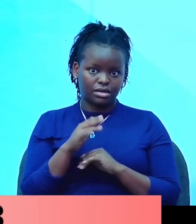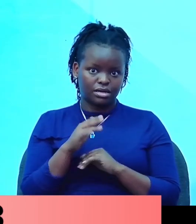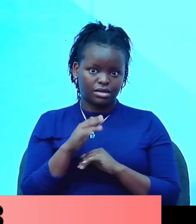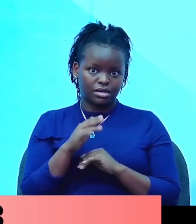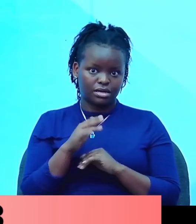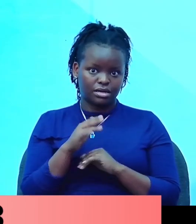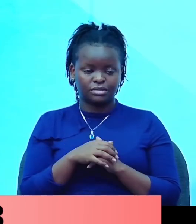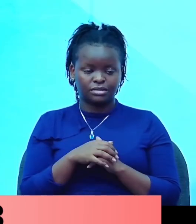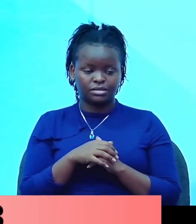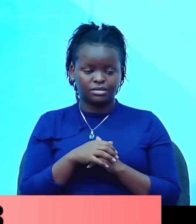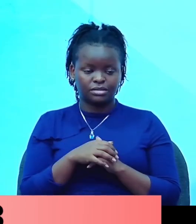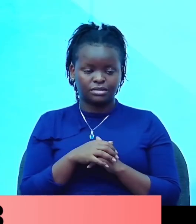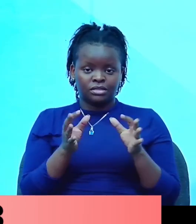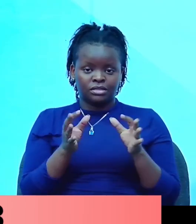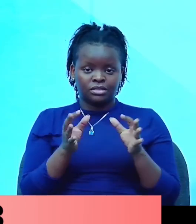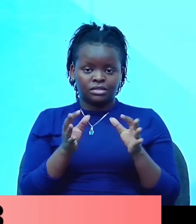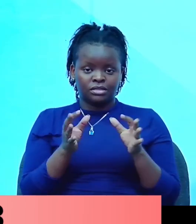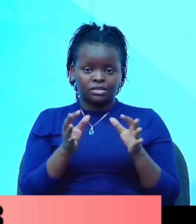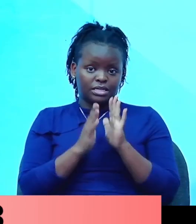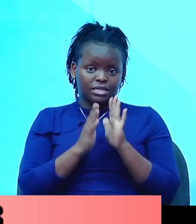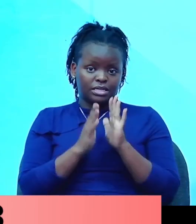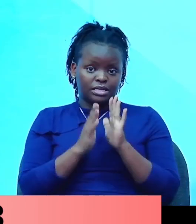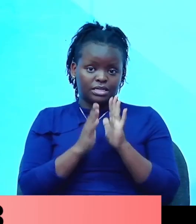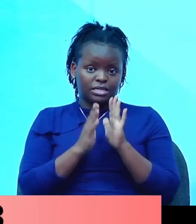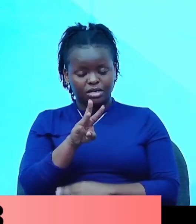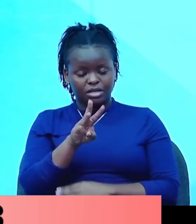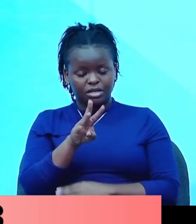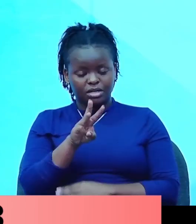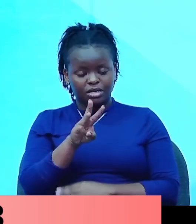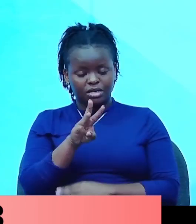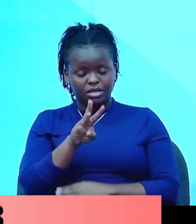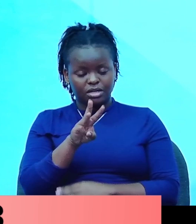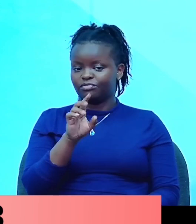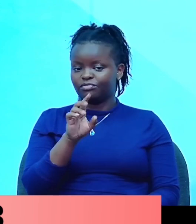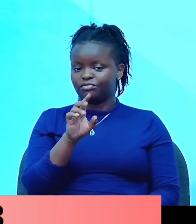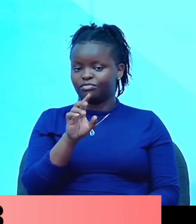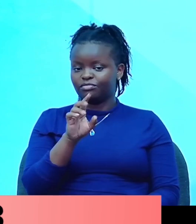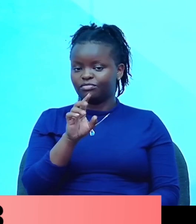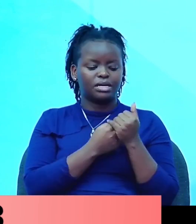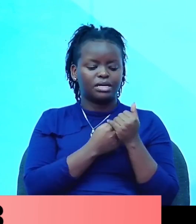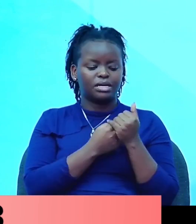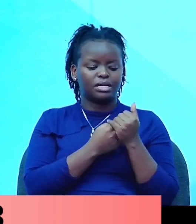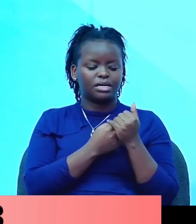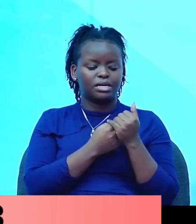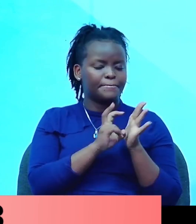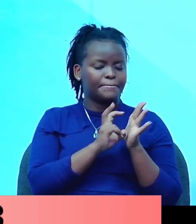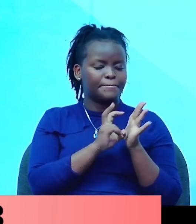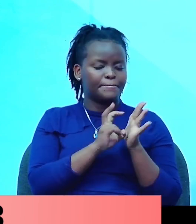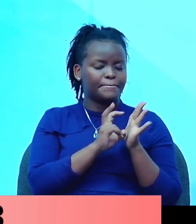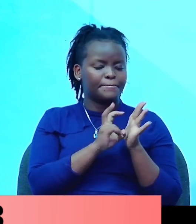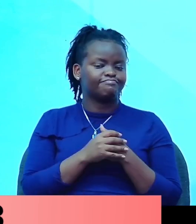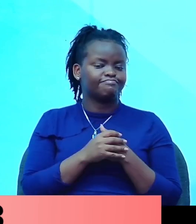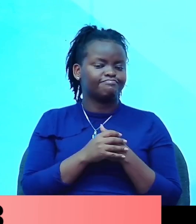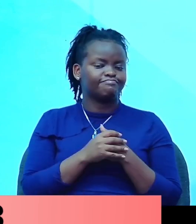financial partner for Safari Rally Kenya. What does this partnership mean to the bank? Right? For maybe mtu anaweza dhani